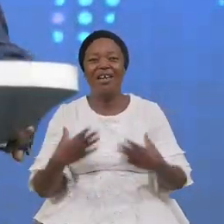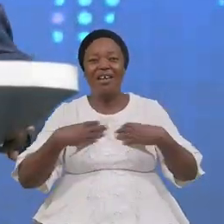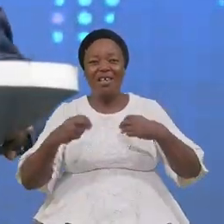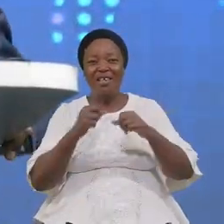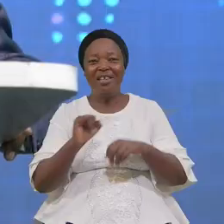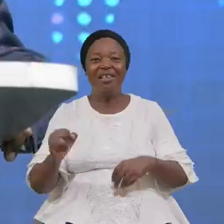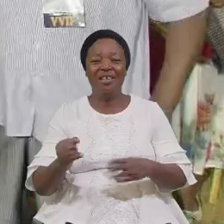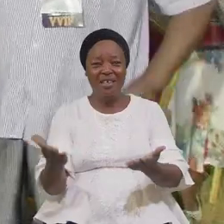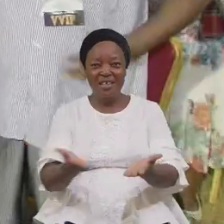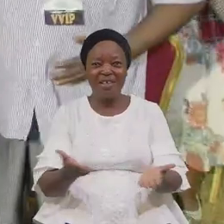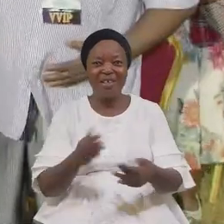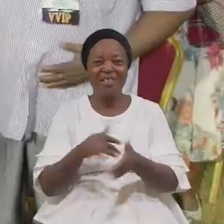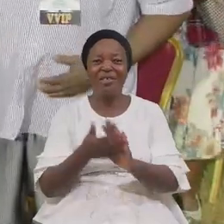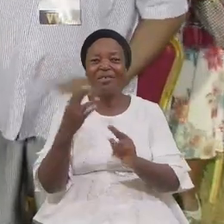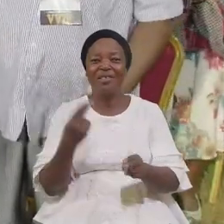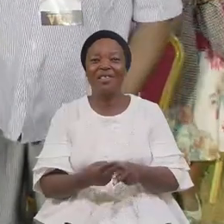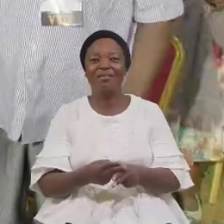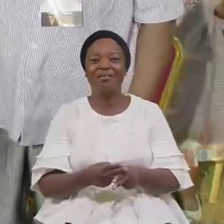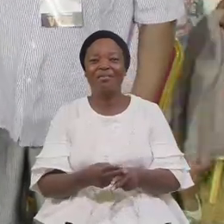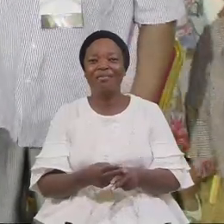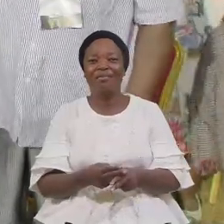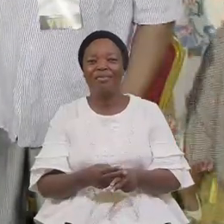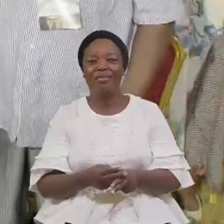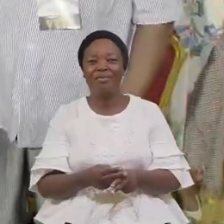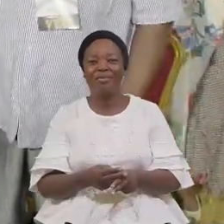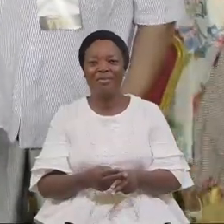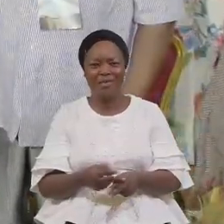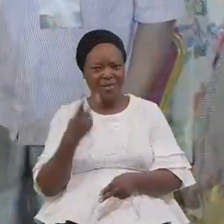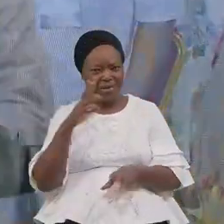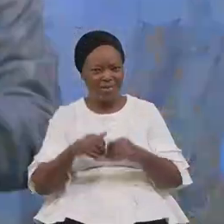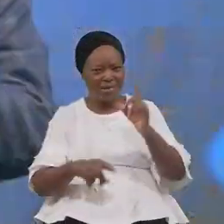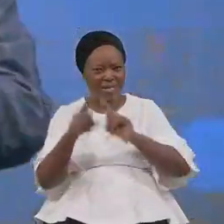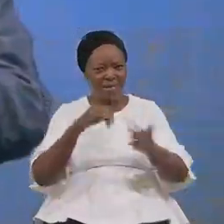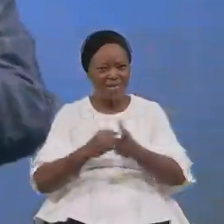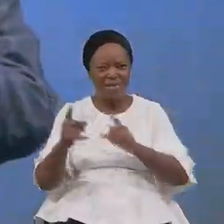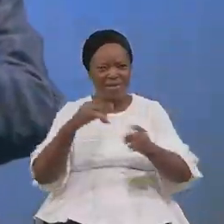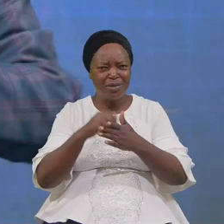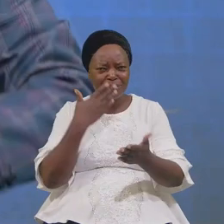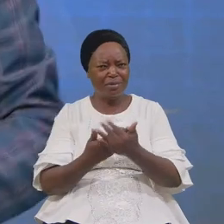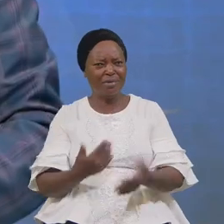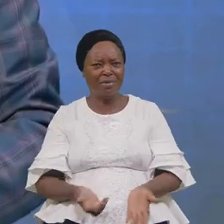Healing here. Look at the way you are saying it.